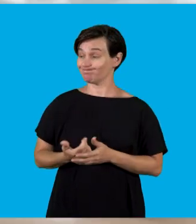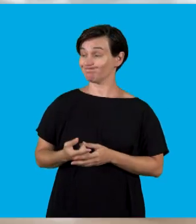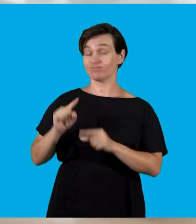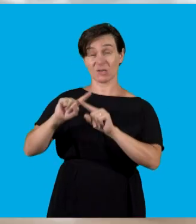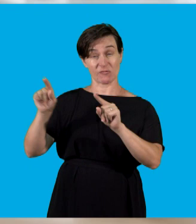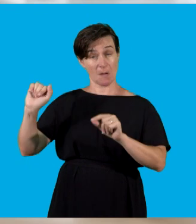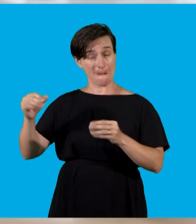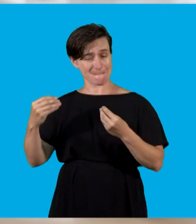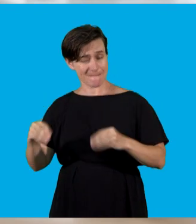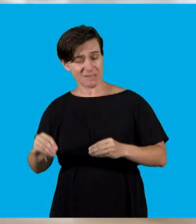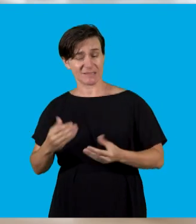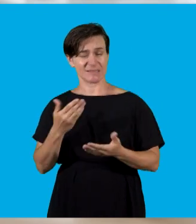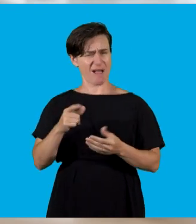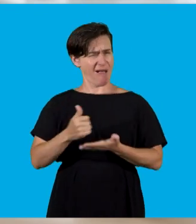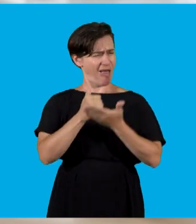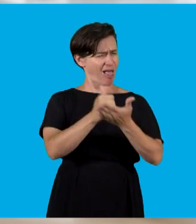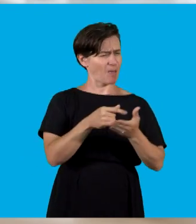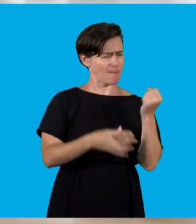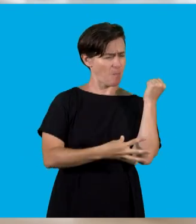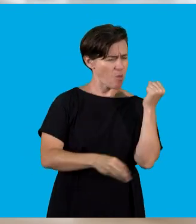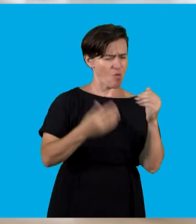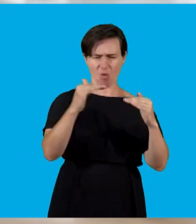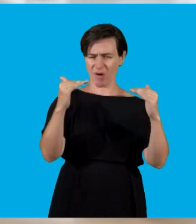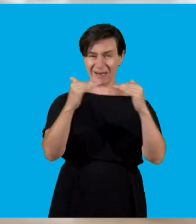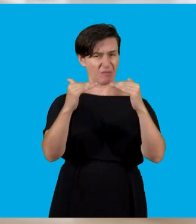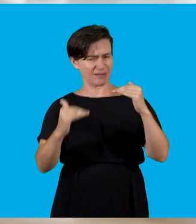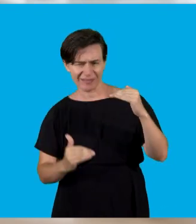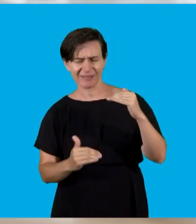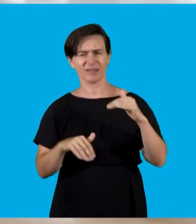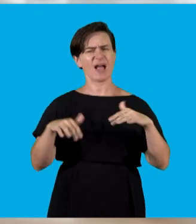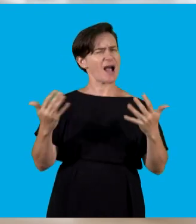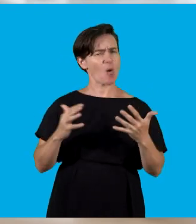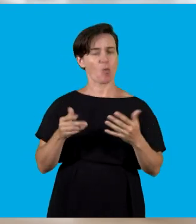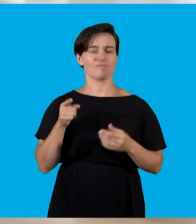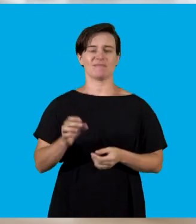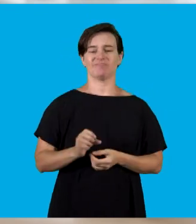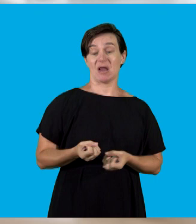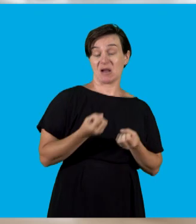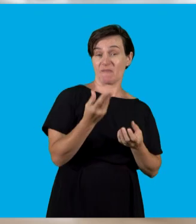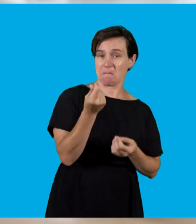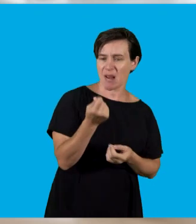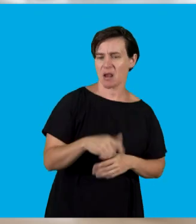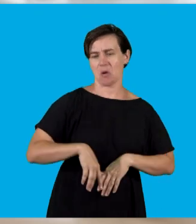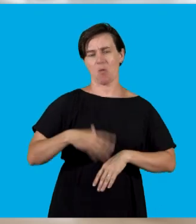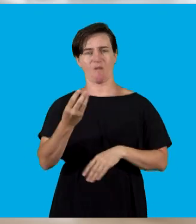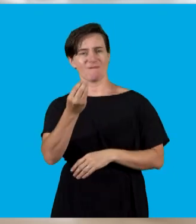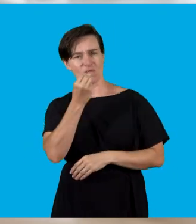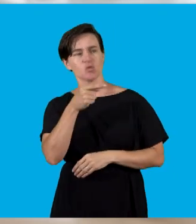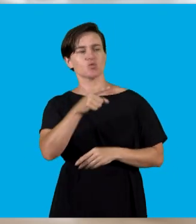address inequality and poverty is to make sure that they donate money or they give food parcels to